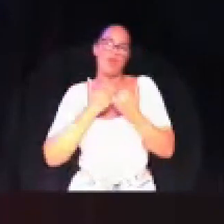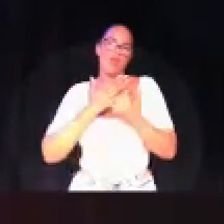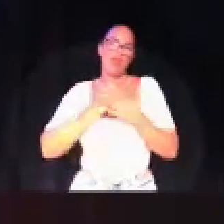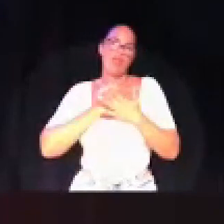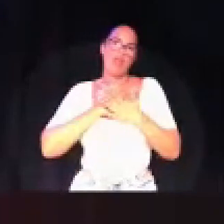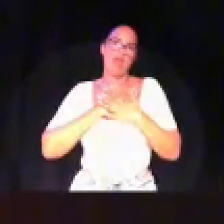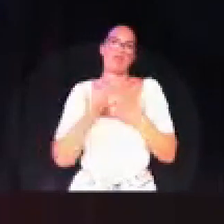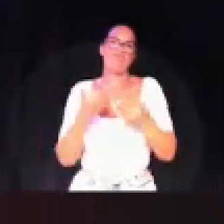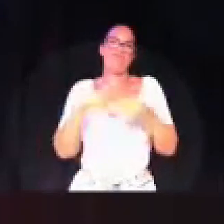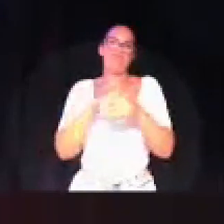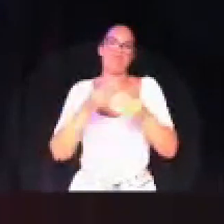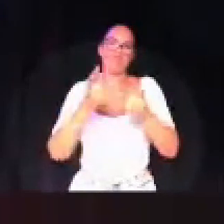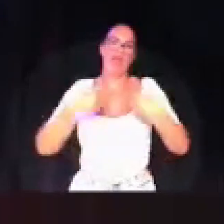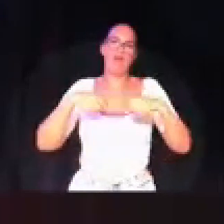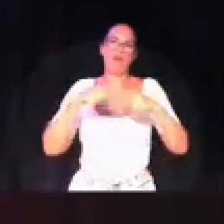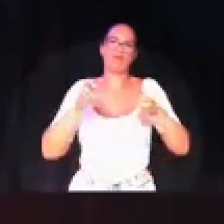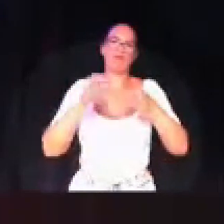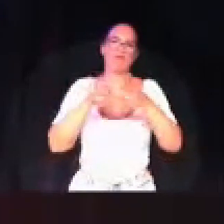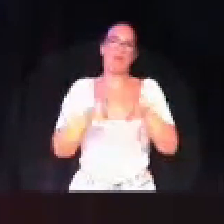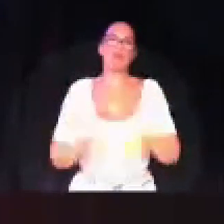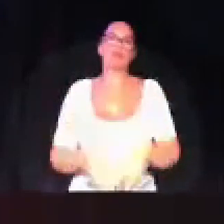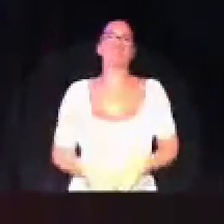Thank you very much. Cheers.